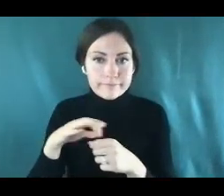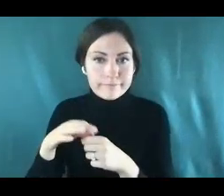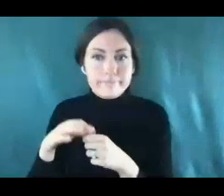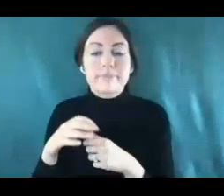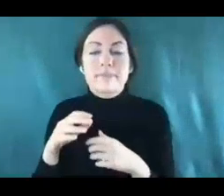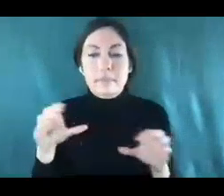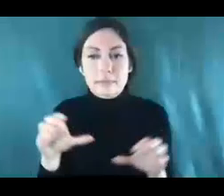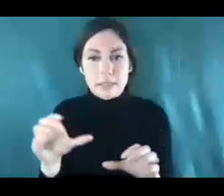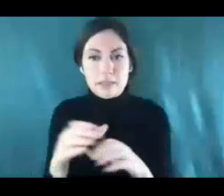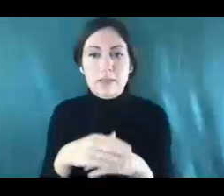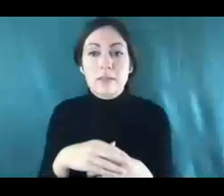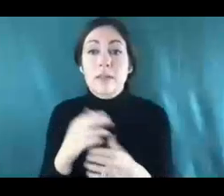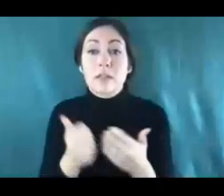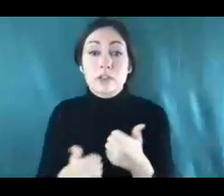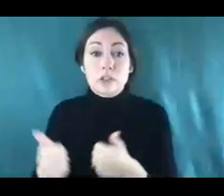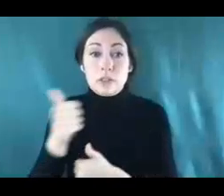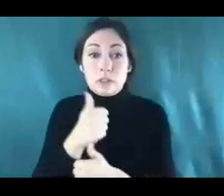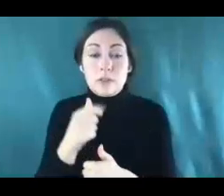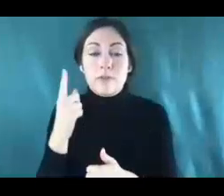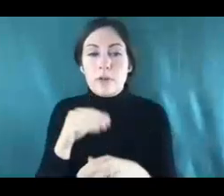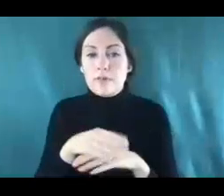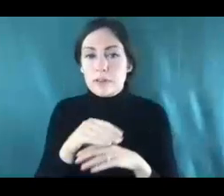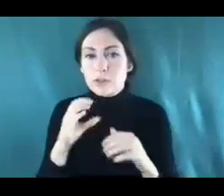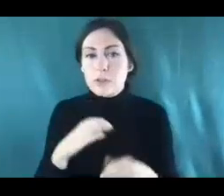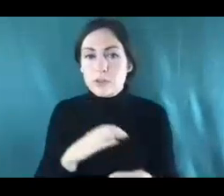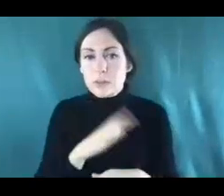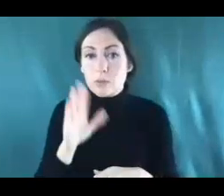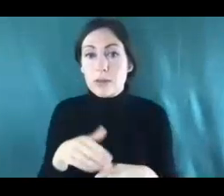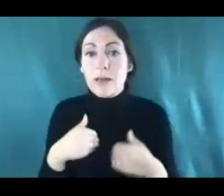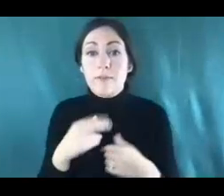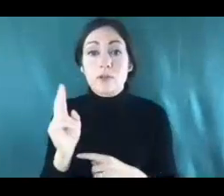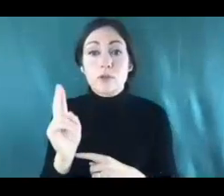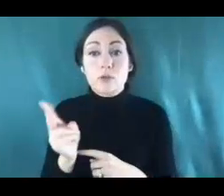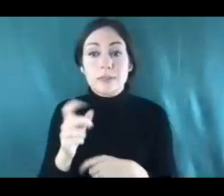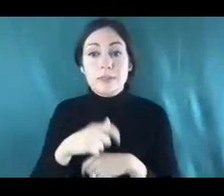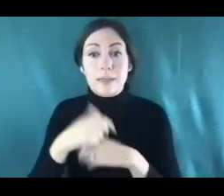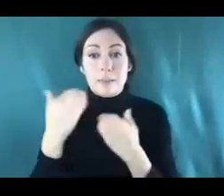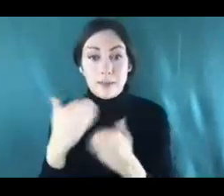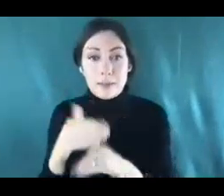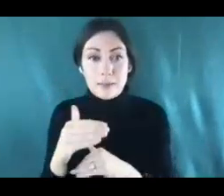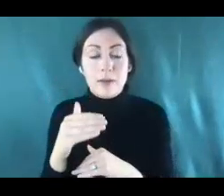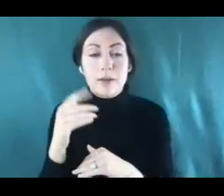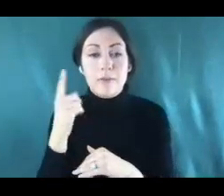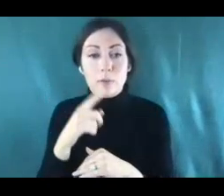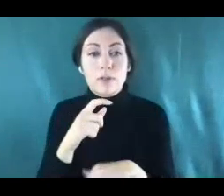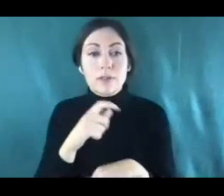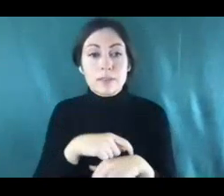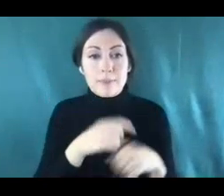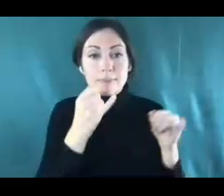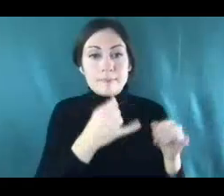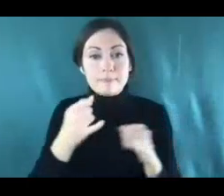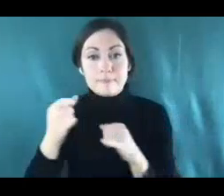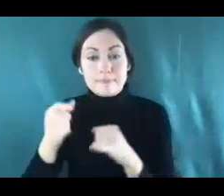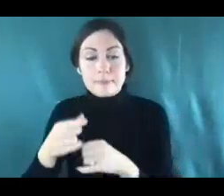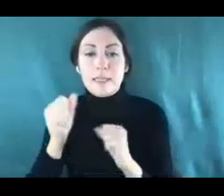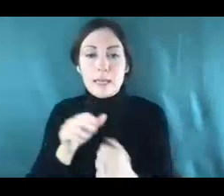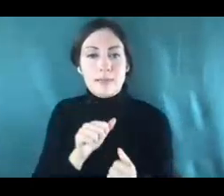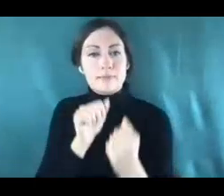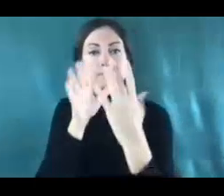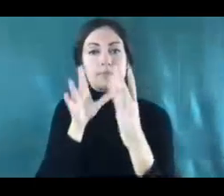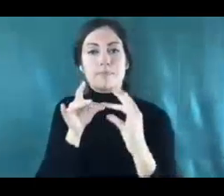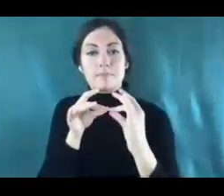The chair of the Advisory Committee on Minority Health and Equity will place a 2-minute time limit on time individuals may address the